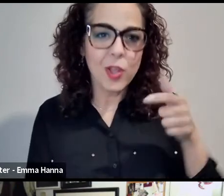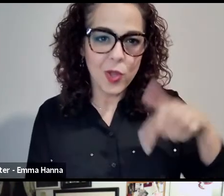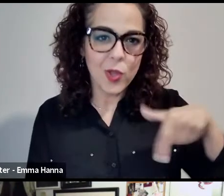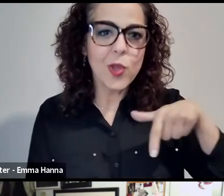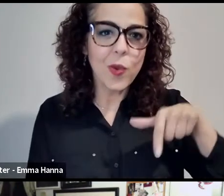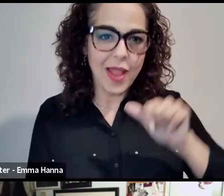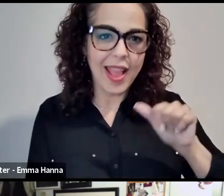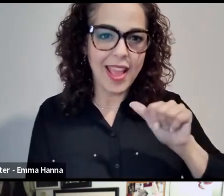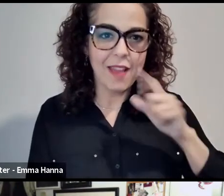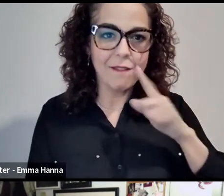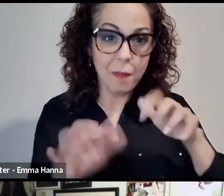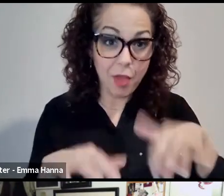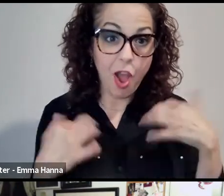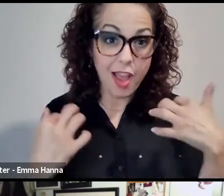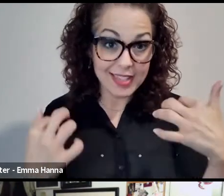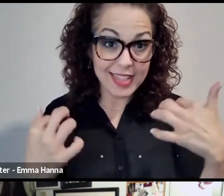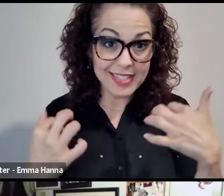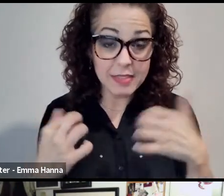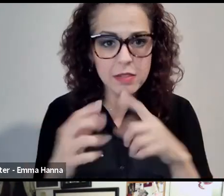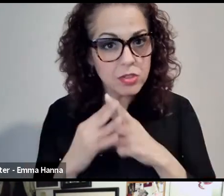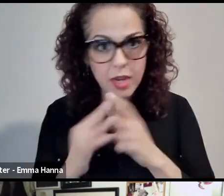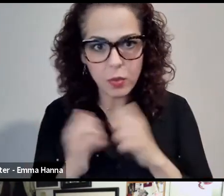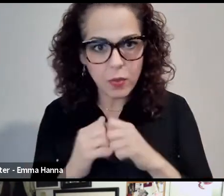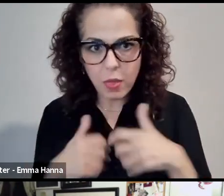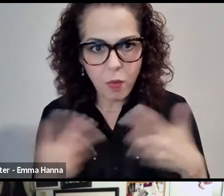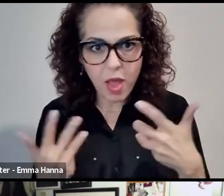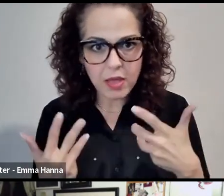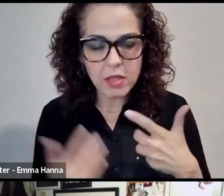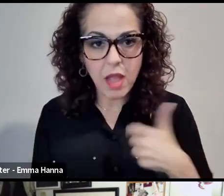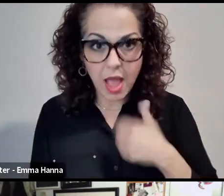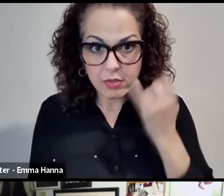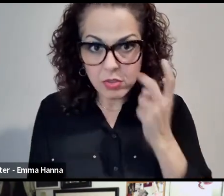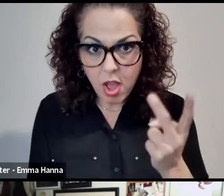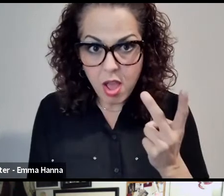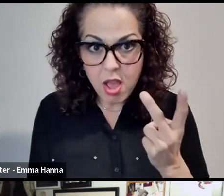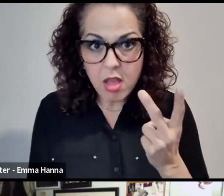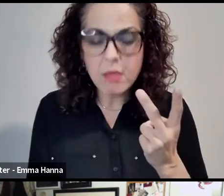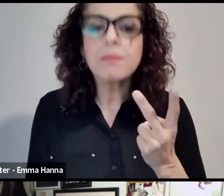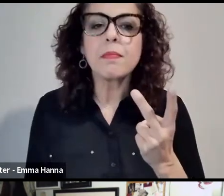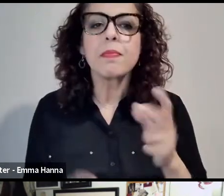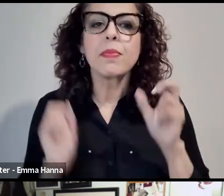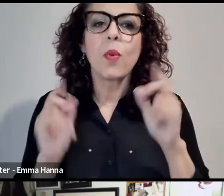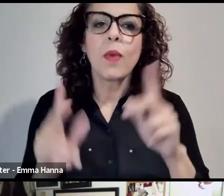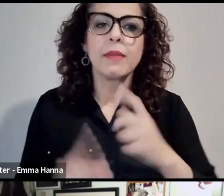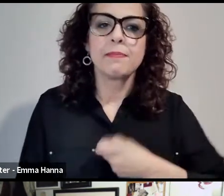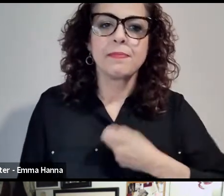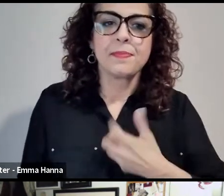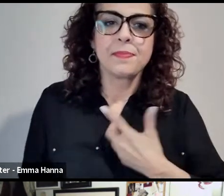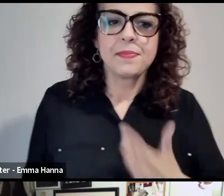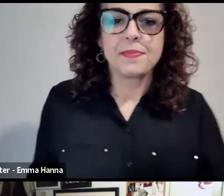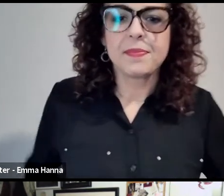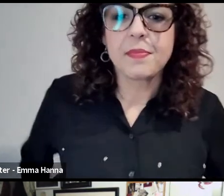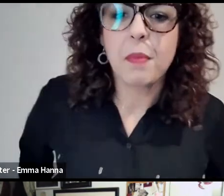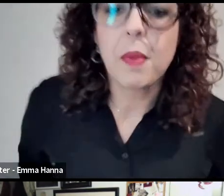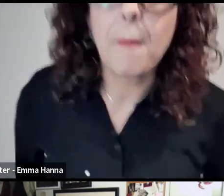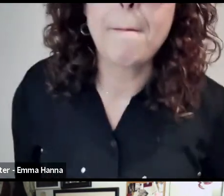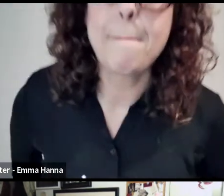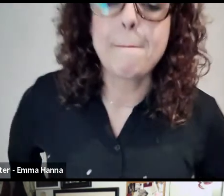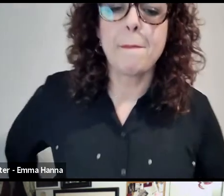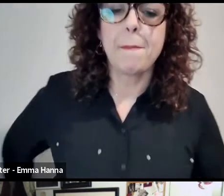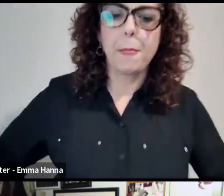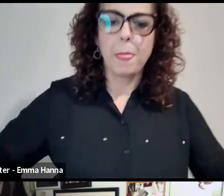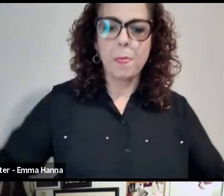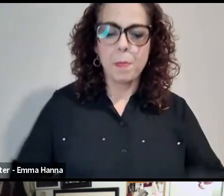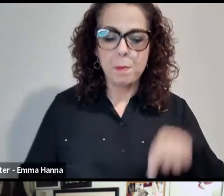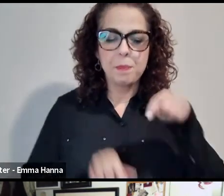audience. Starting with what I saw, or? Yes. Okay, so I'm going to back up